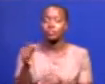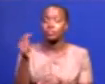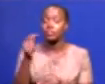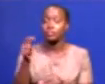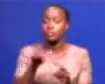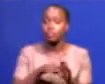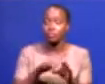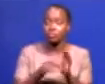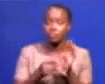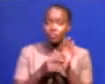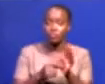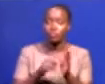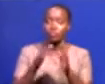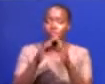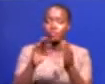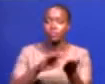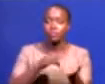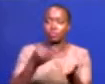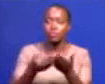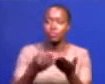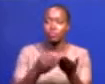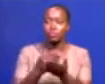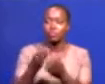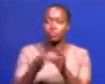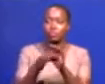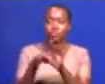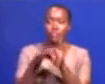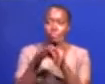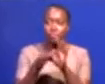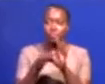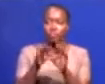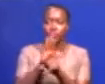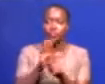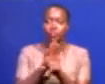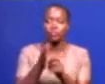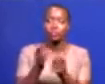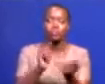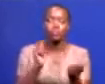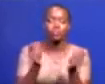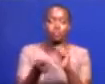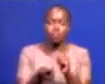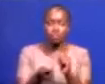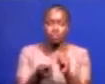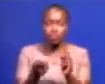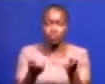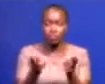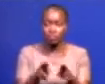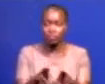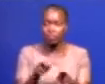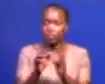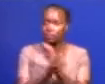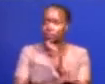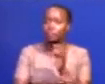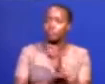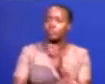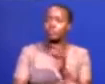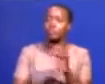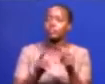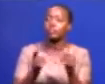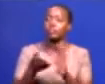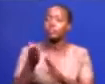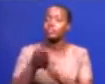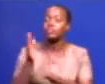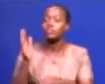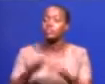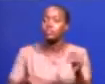up the housing fund. That through cooperatives, a lot of transformation will take place in this country faster